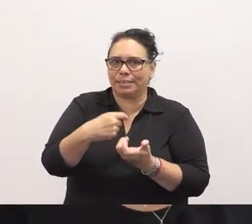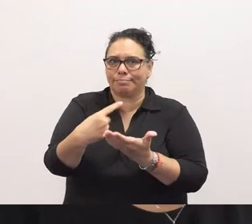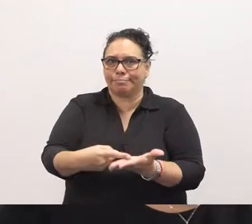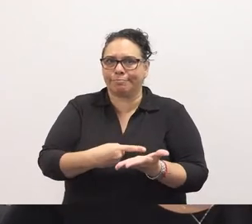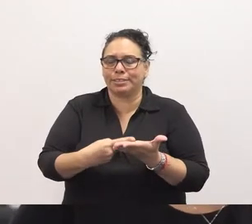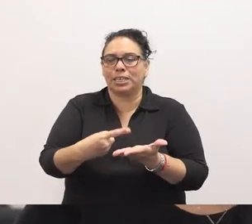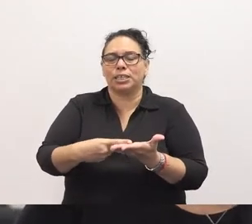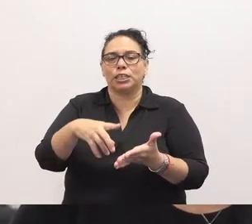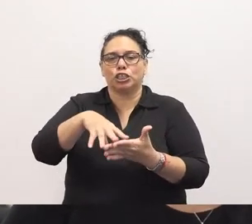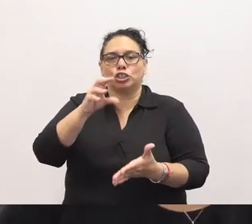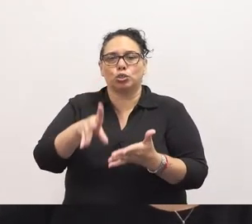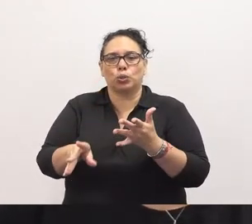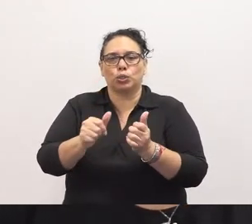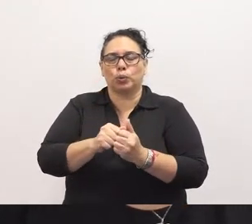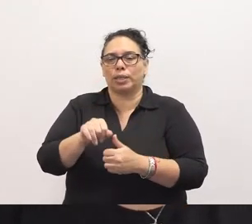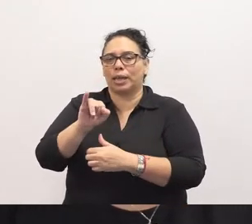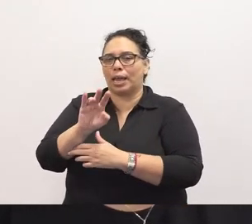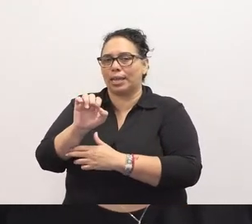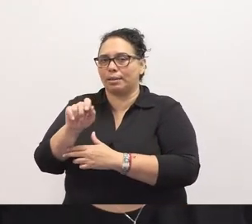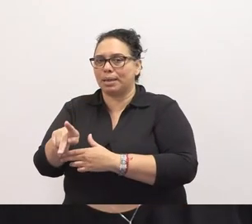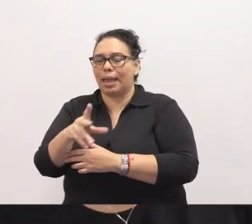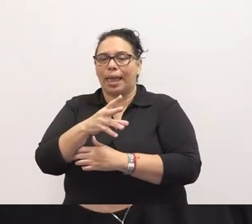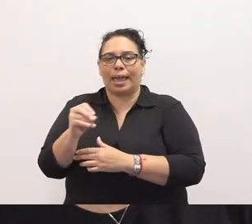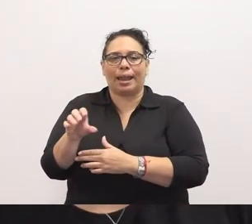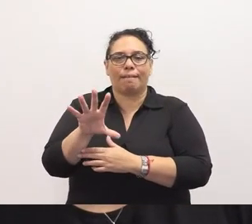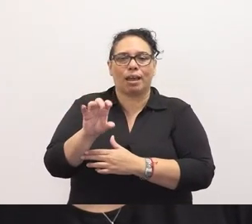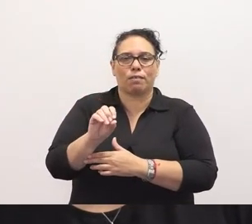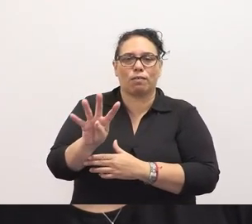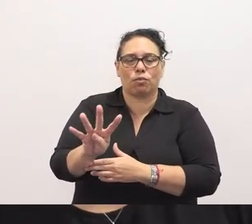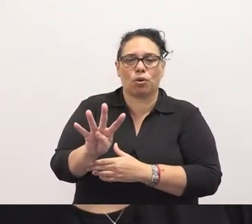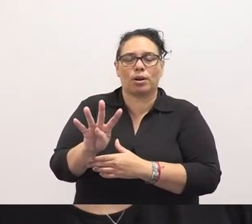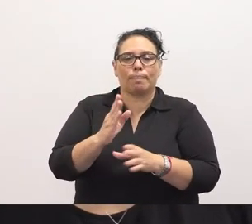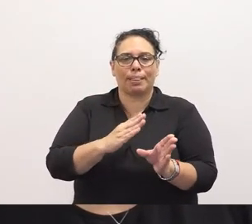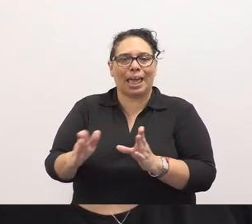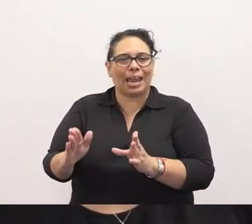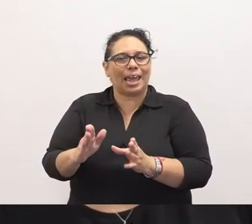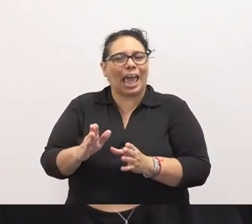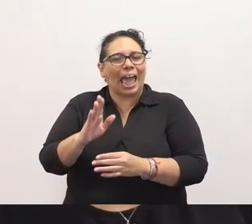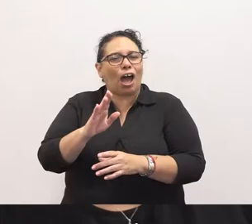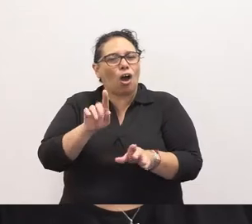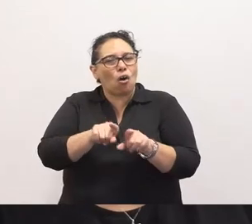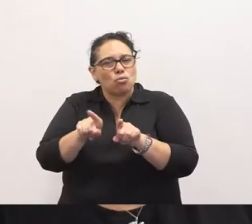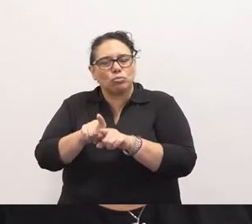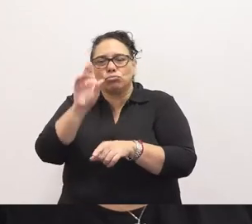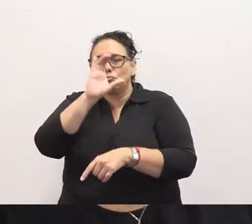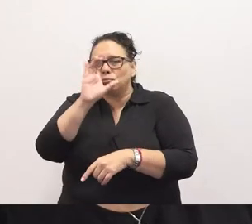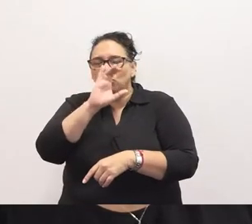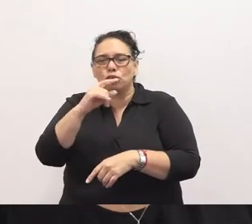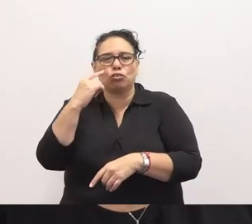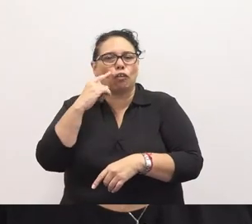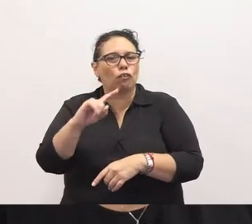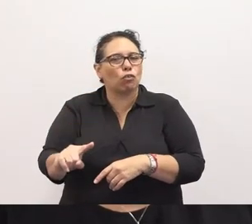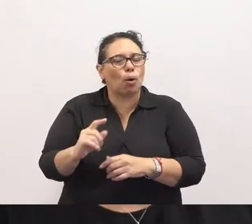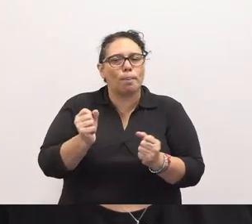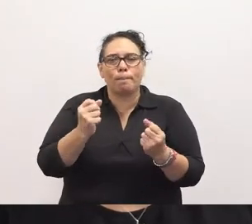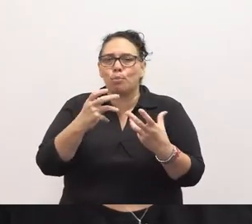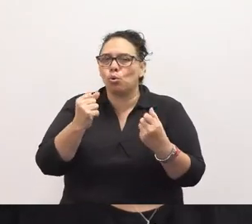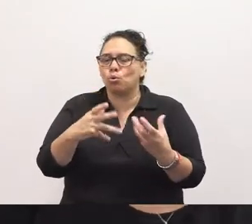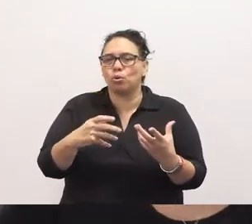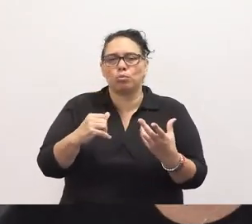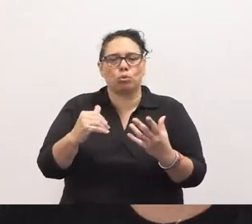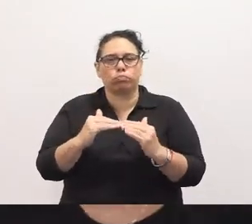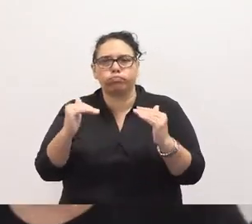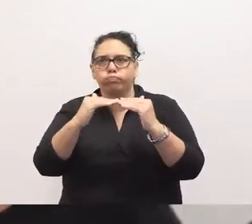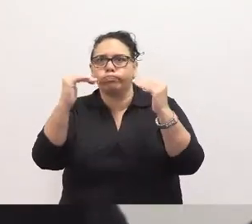504 plans. And also, look for actual interventions and multi-tiered systems of support and stop retaining our students.